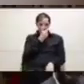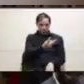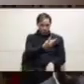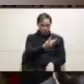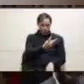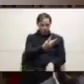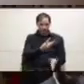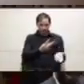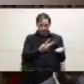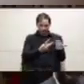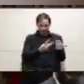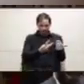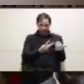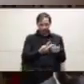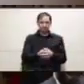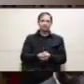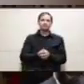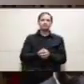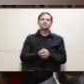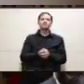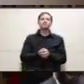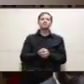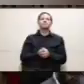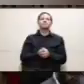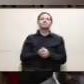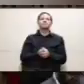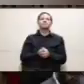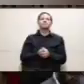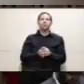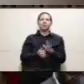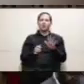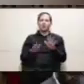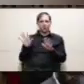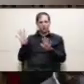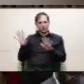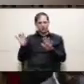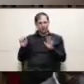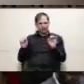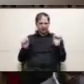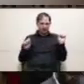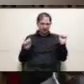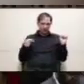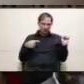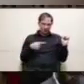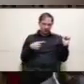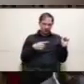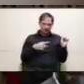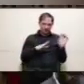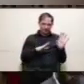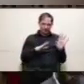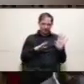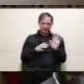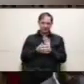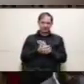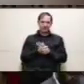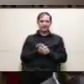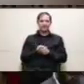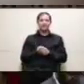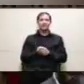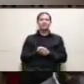right. No. You have had, wait. We're going that way now. No, follow-ups,